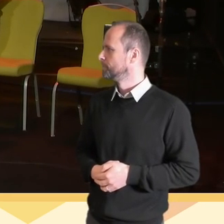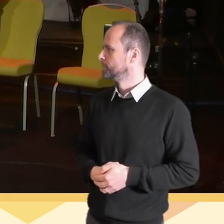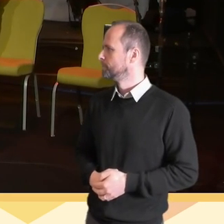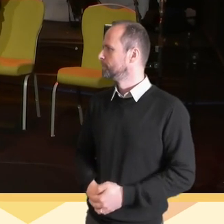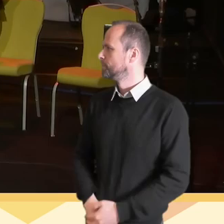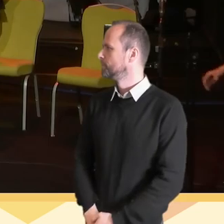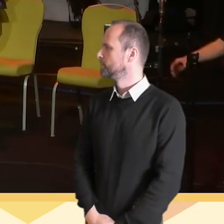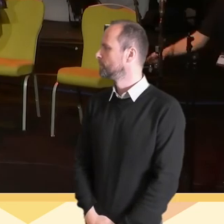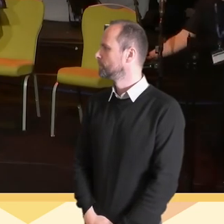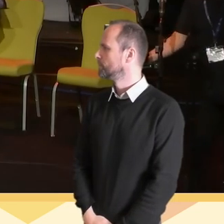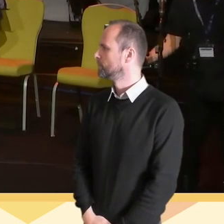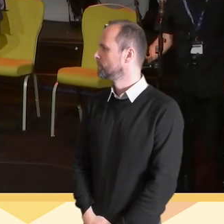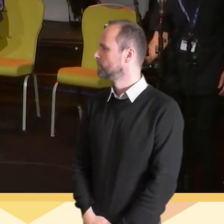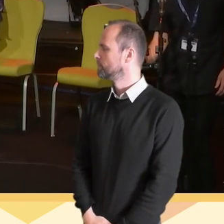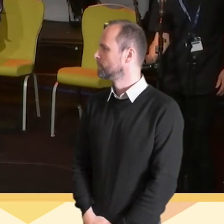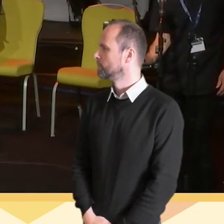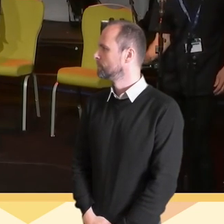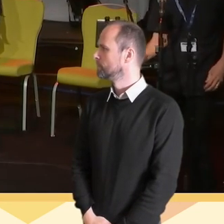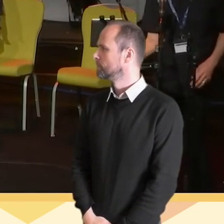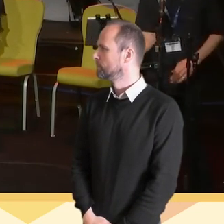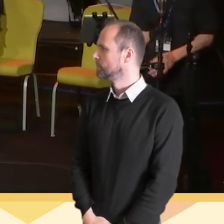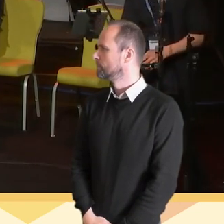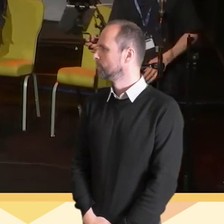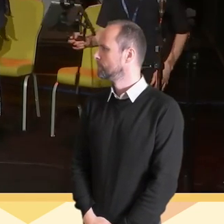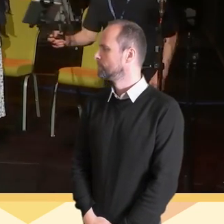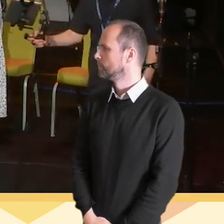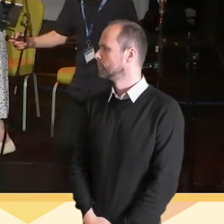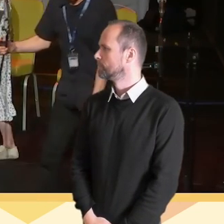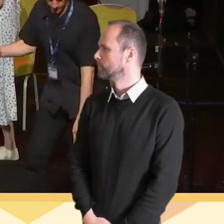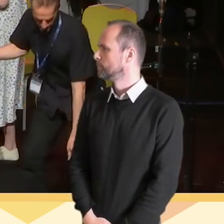then Geoff will close the prayer.